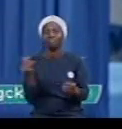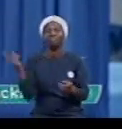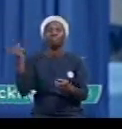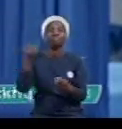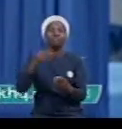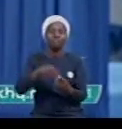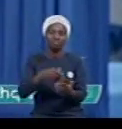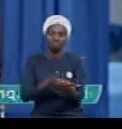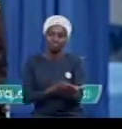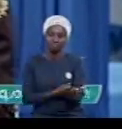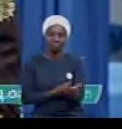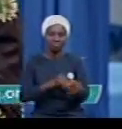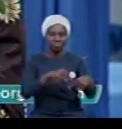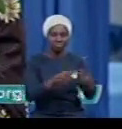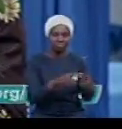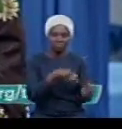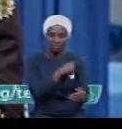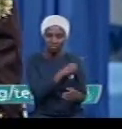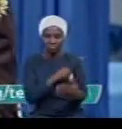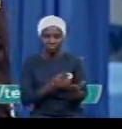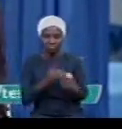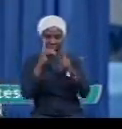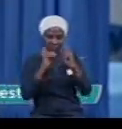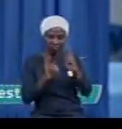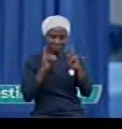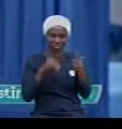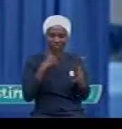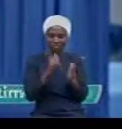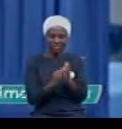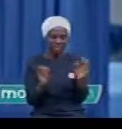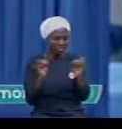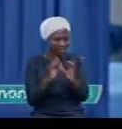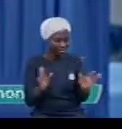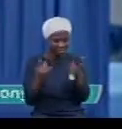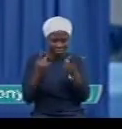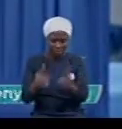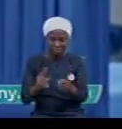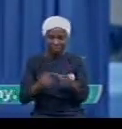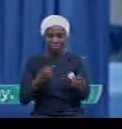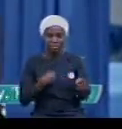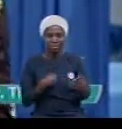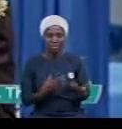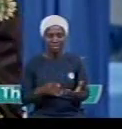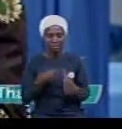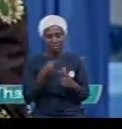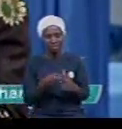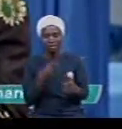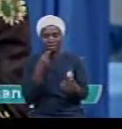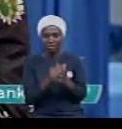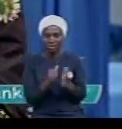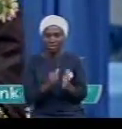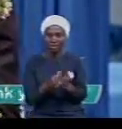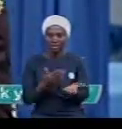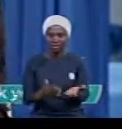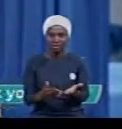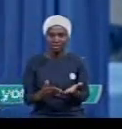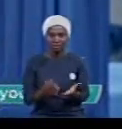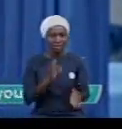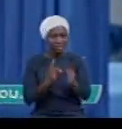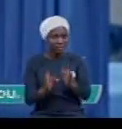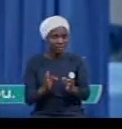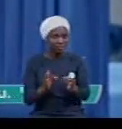iwosan won check mi won ni ko si nkan kan lara mi to ba si nkan kan lara mi mo mo pe Jesu ti mo